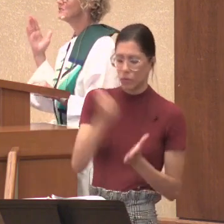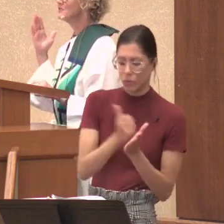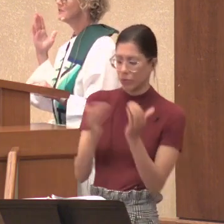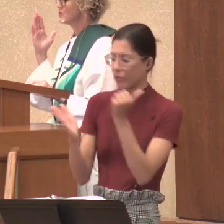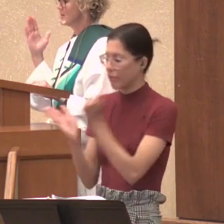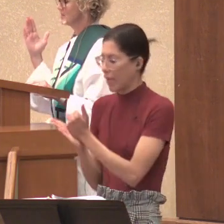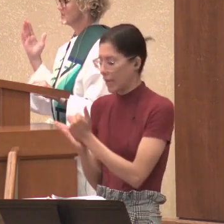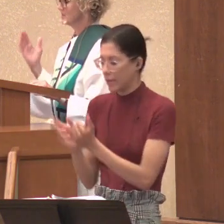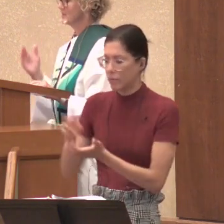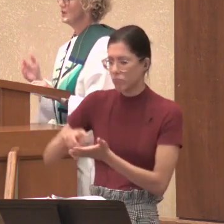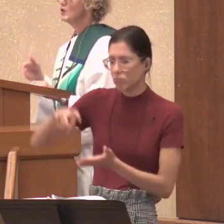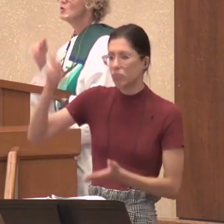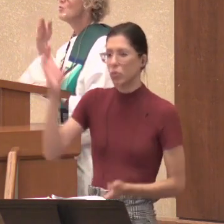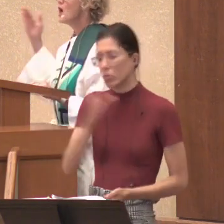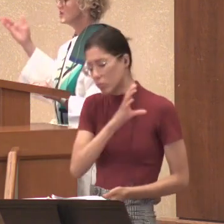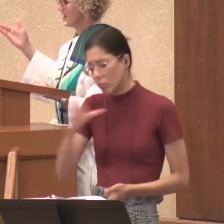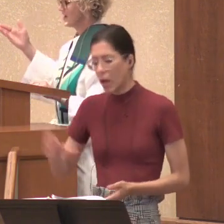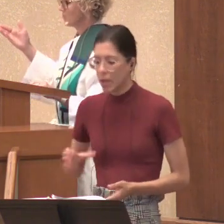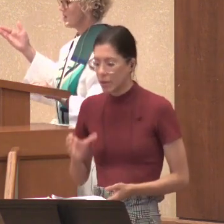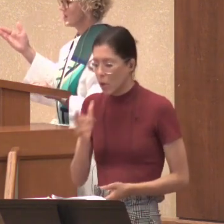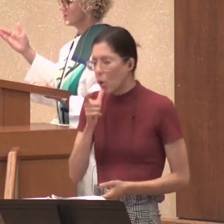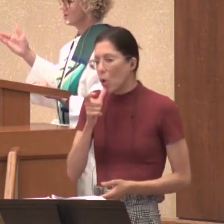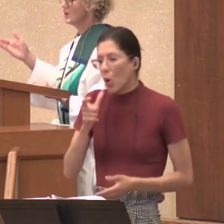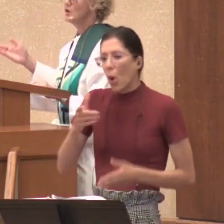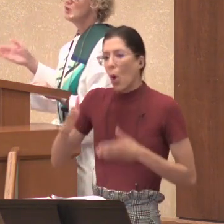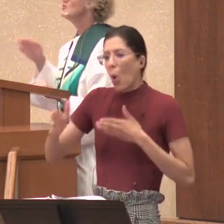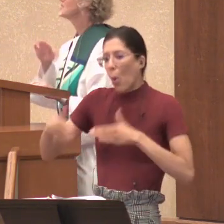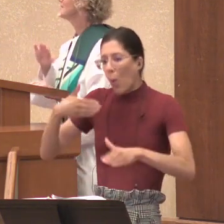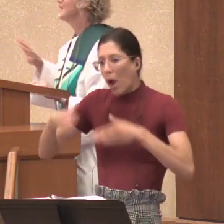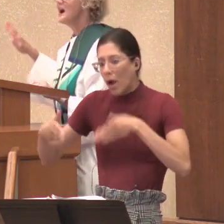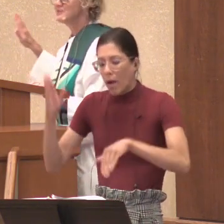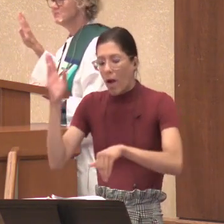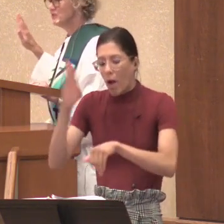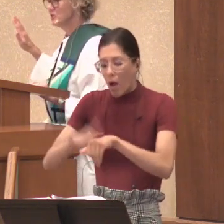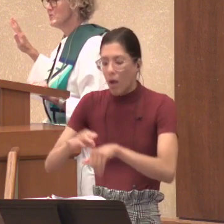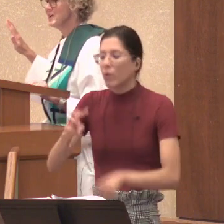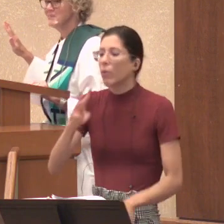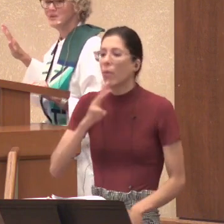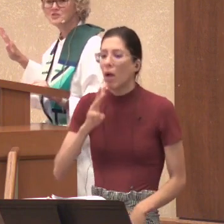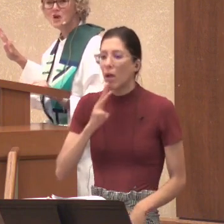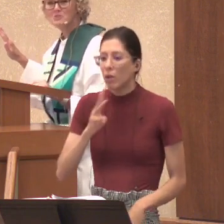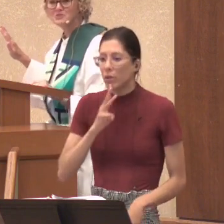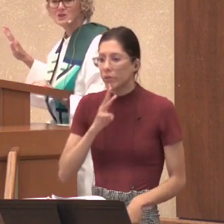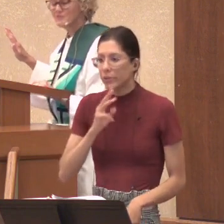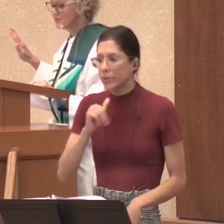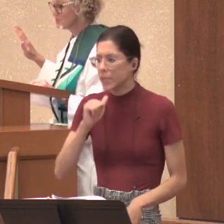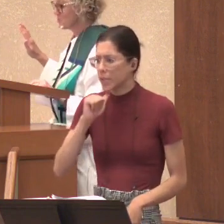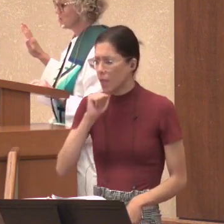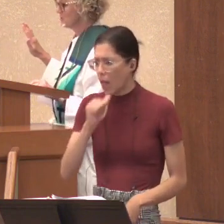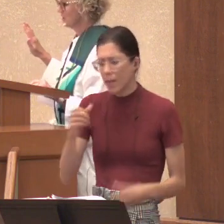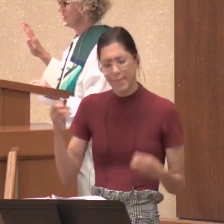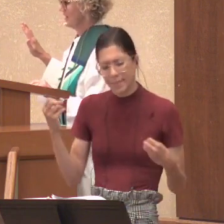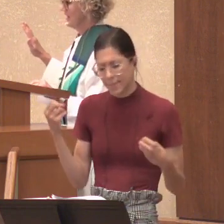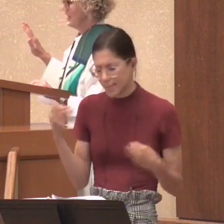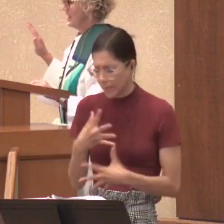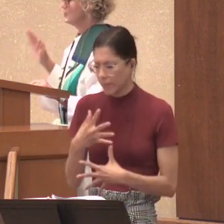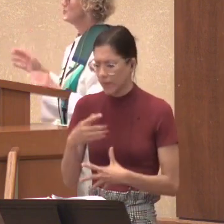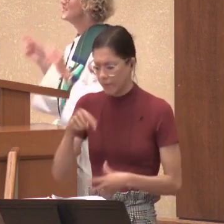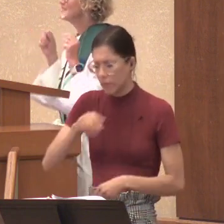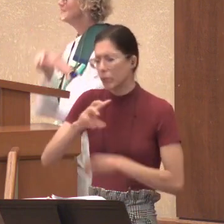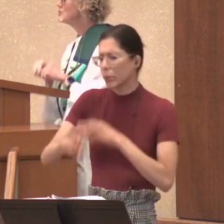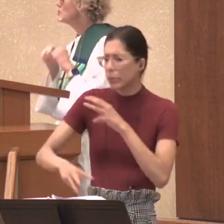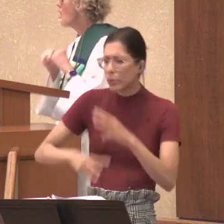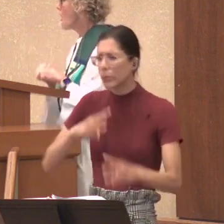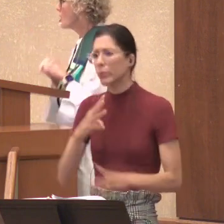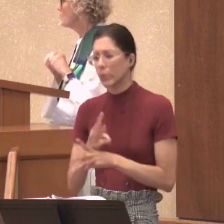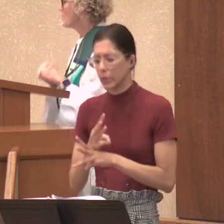and risen Christ, who walked on water, who is not blown away by the troubles of this world, and who